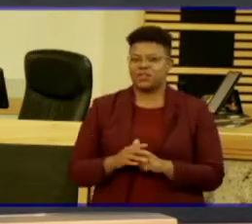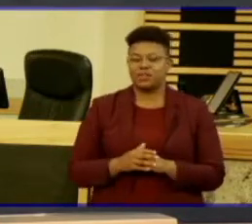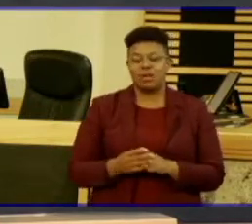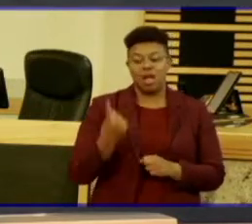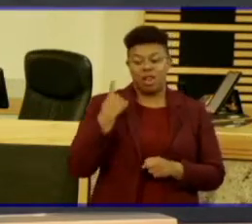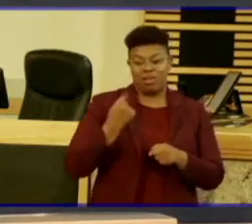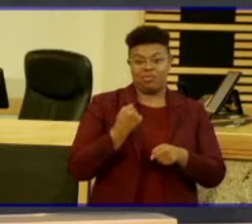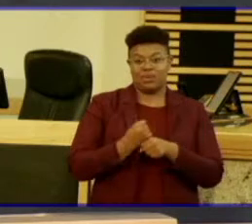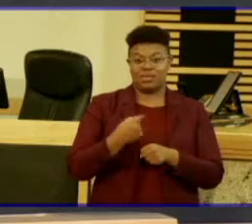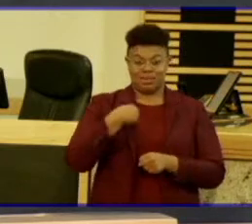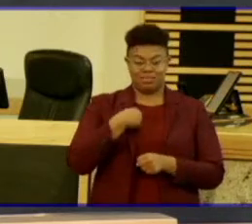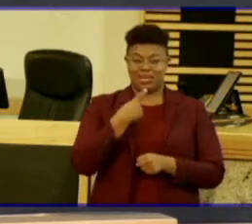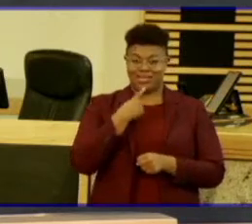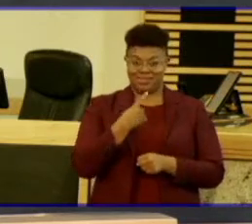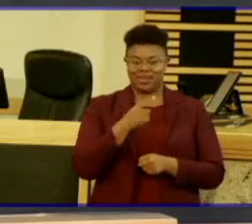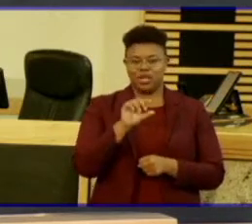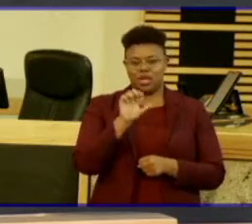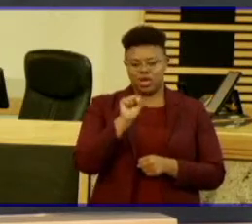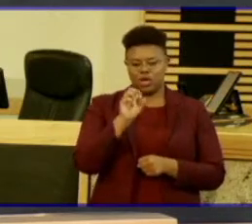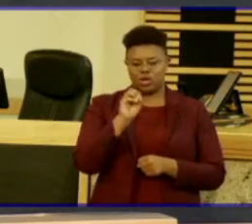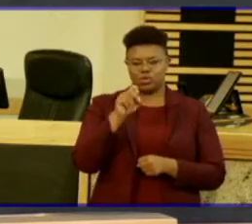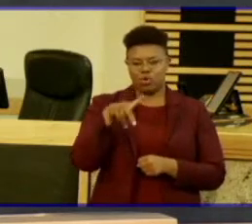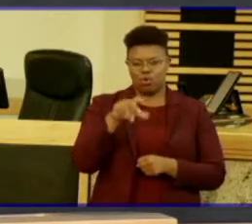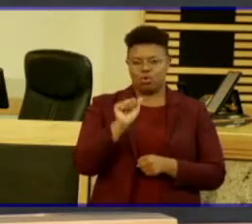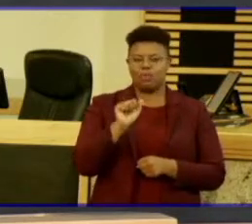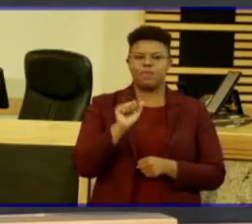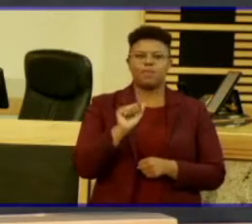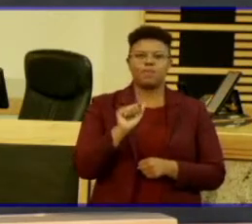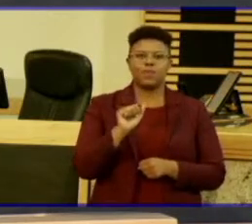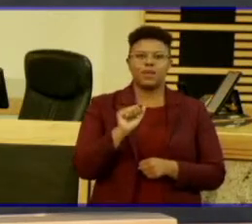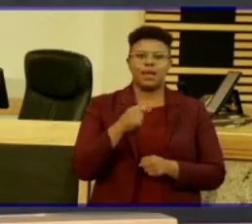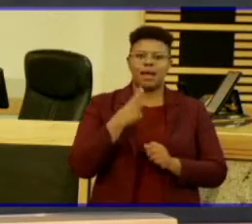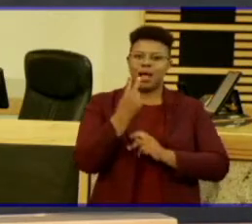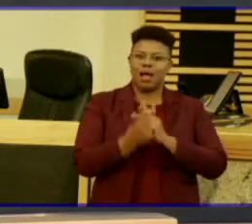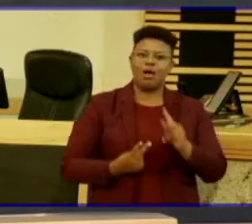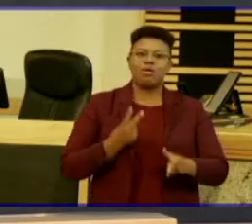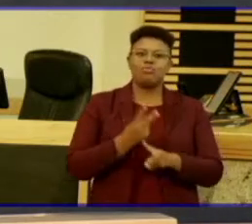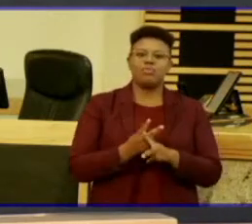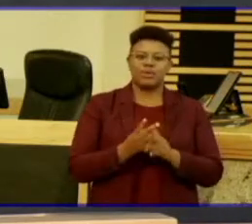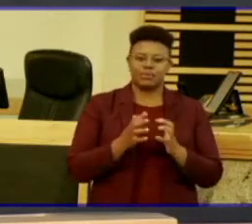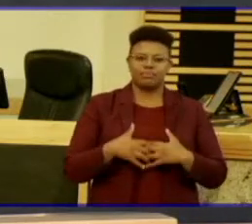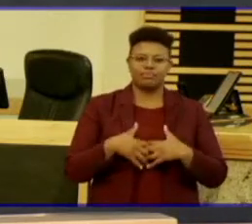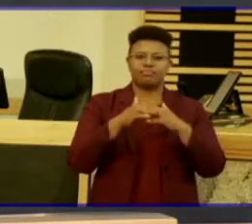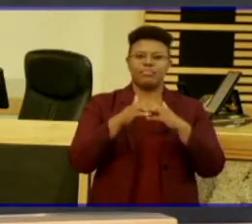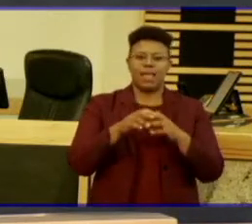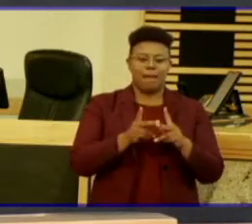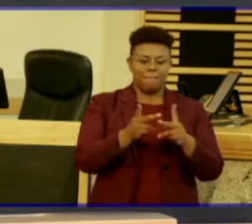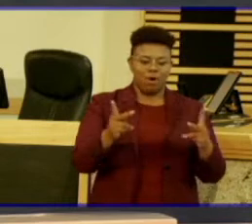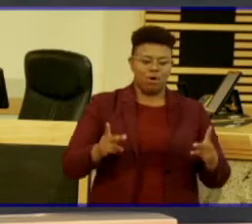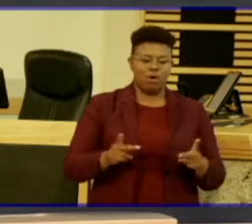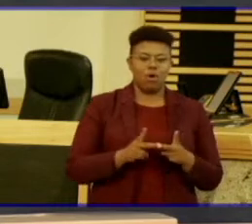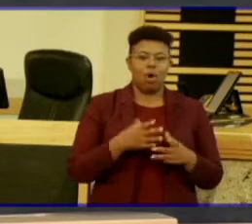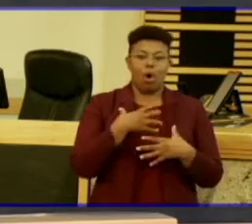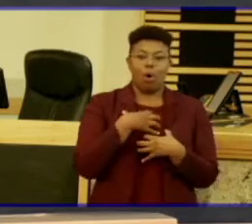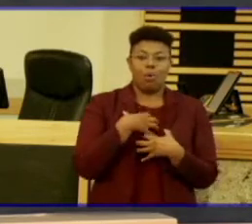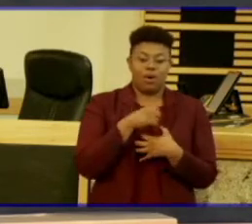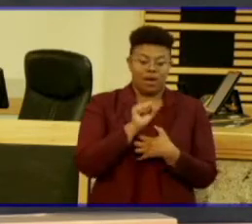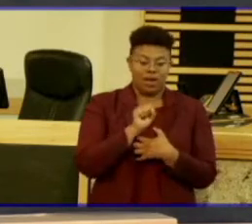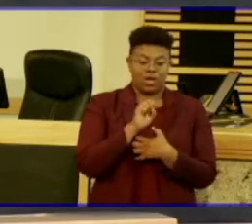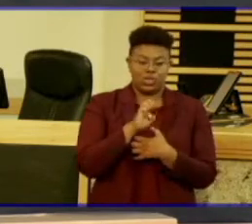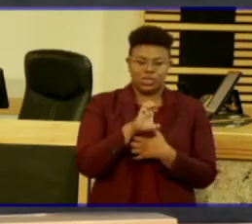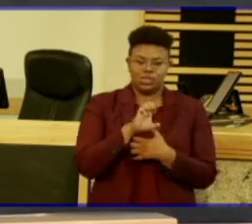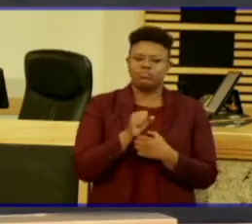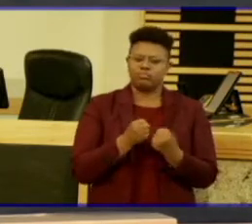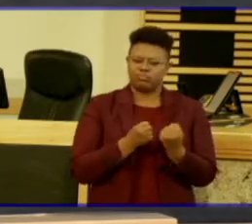we emphasized the importance of revitalizing our state-owned industrial parks through support from Department